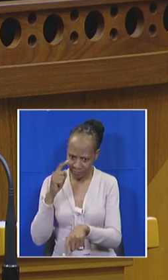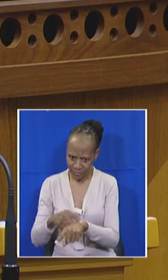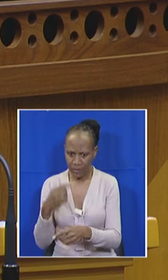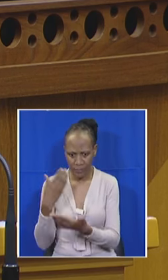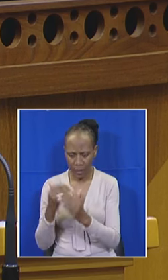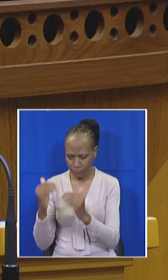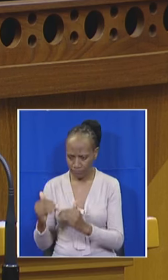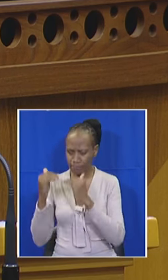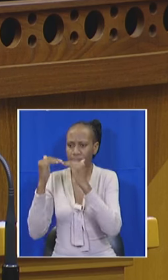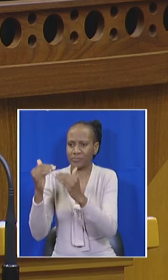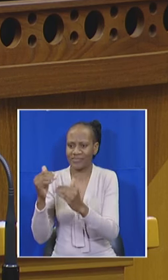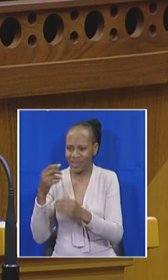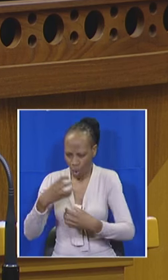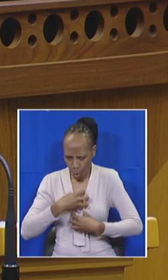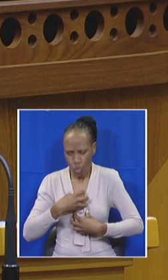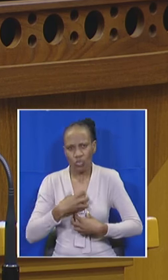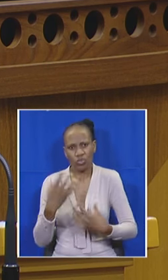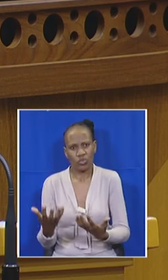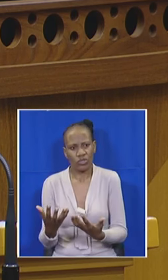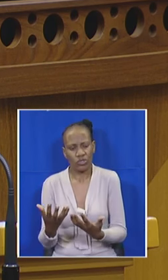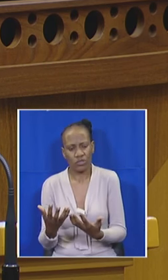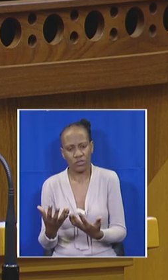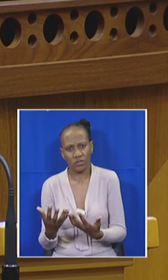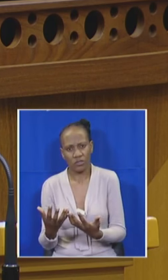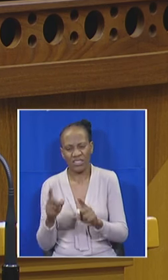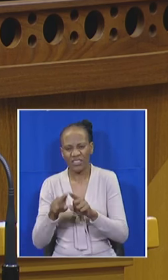nezimboni, babe